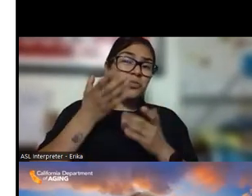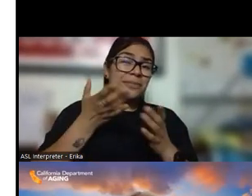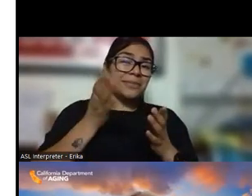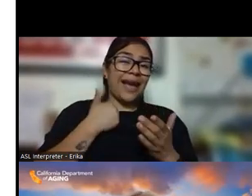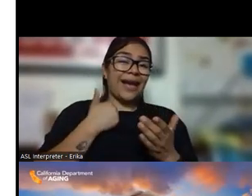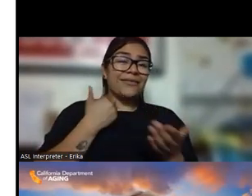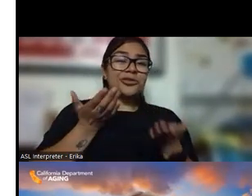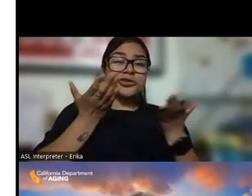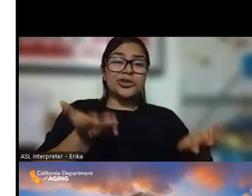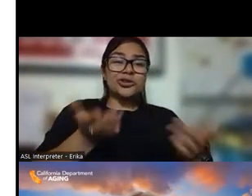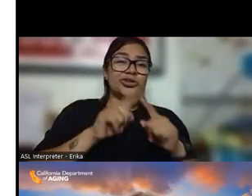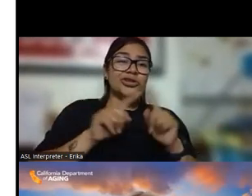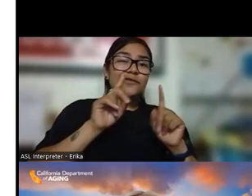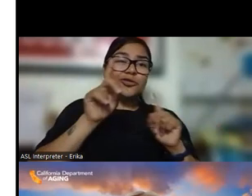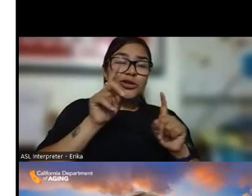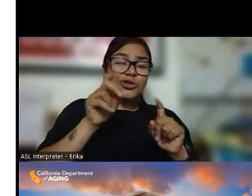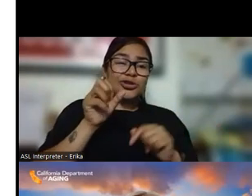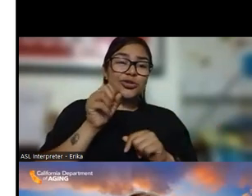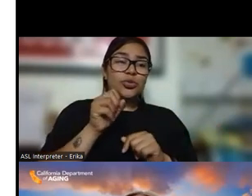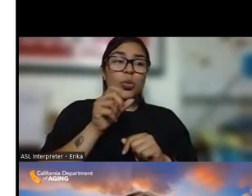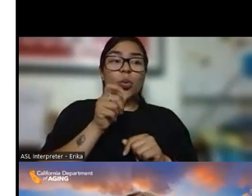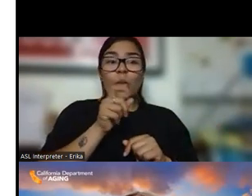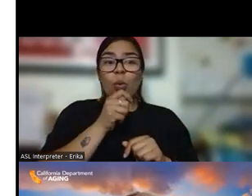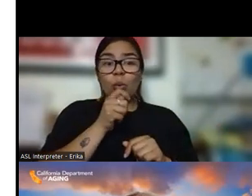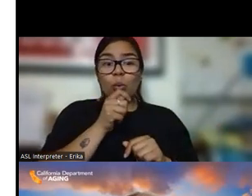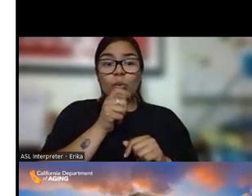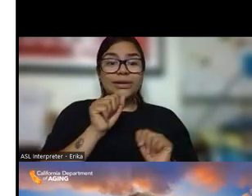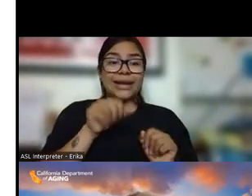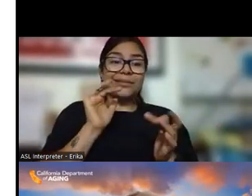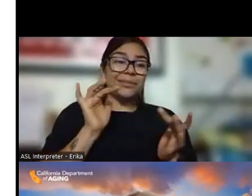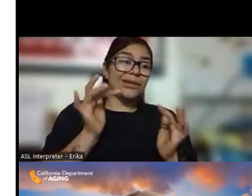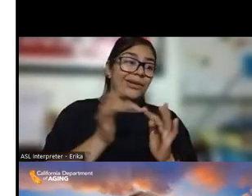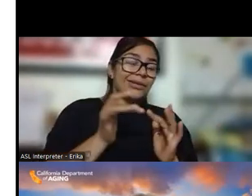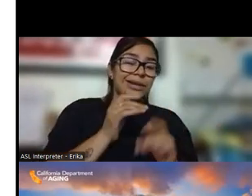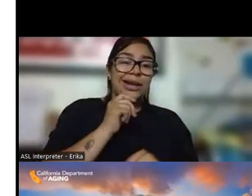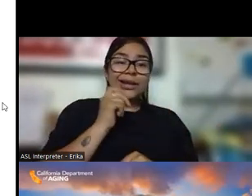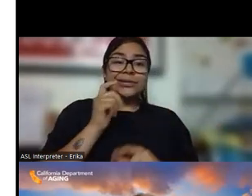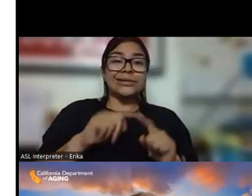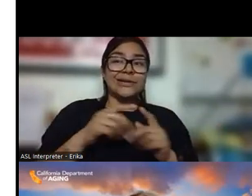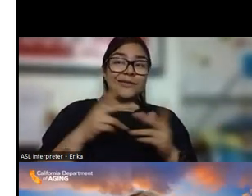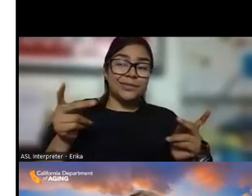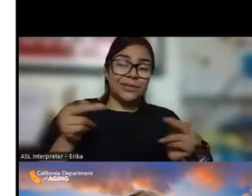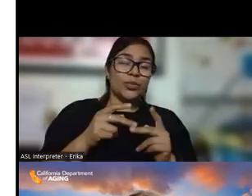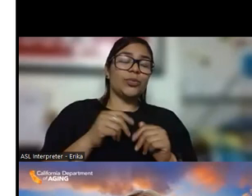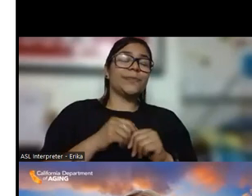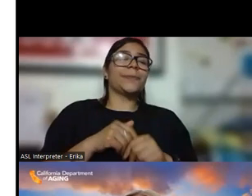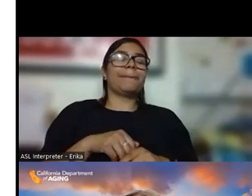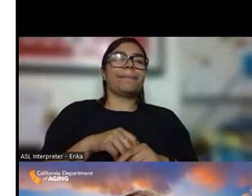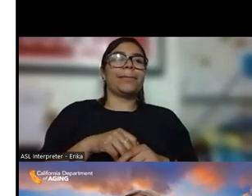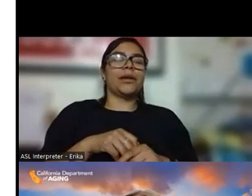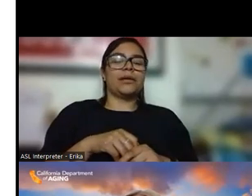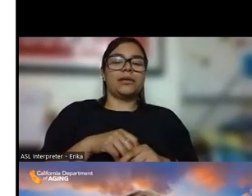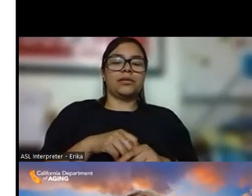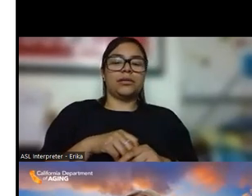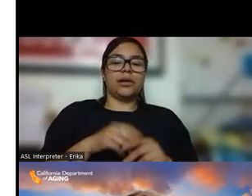everyone's support. We had, I think, some members on our review panel to help us review the applications we had received. I